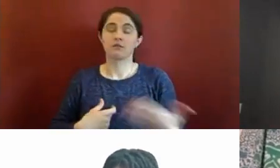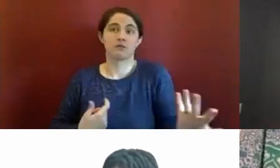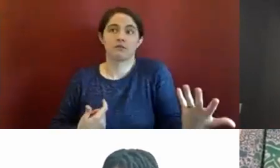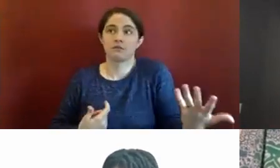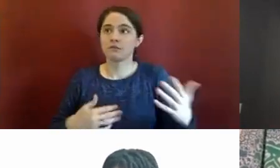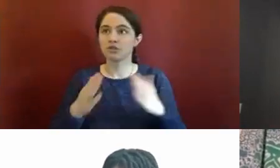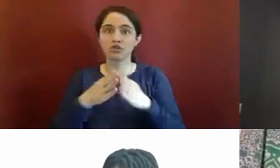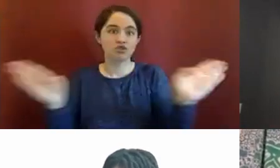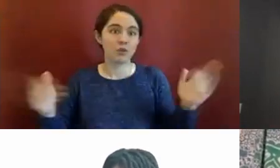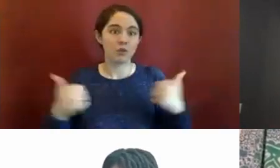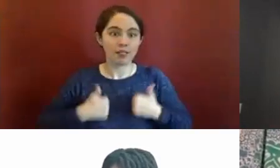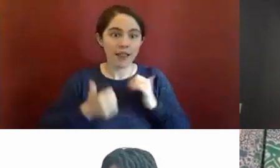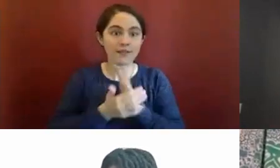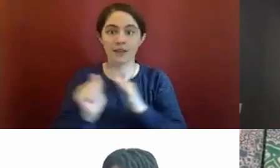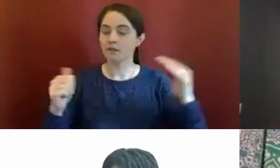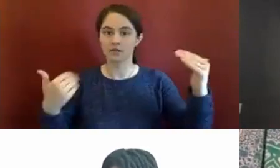Mm-hmm.